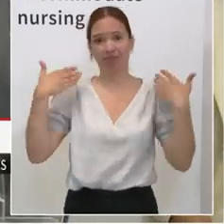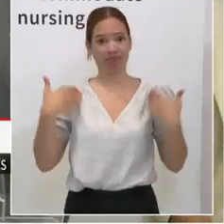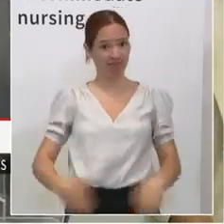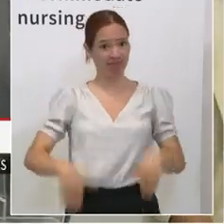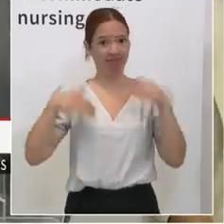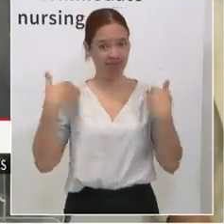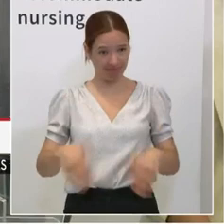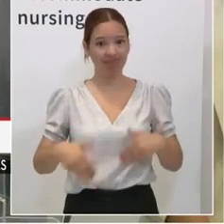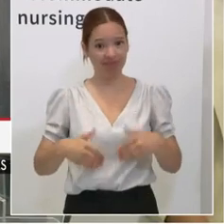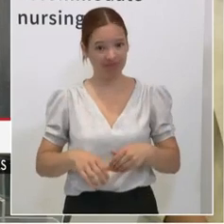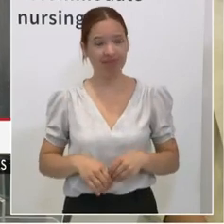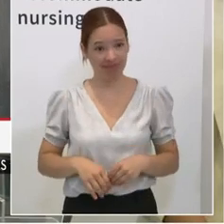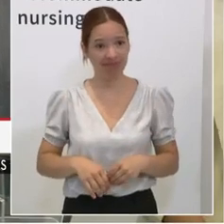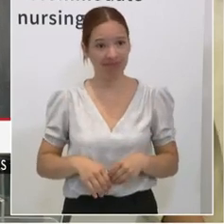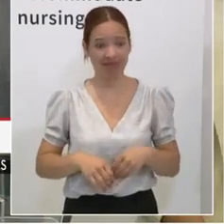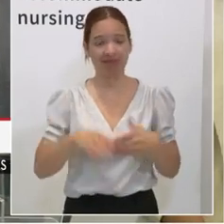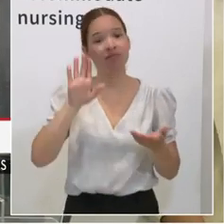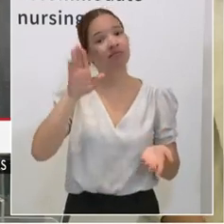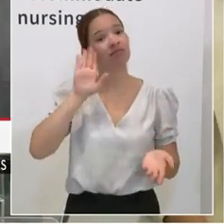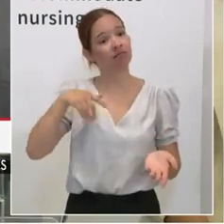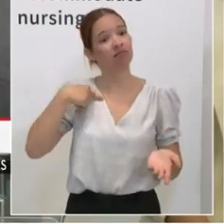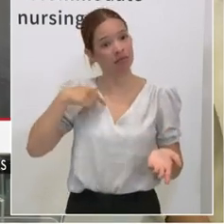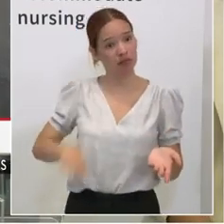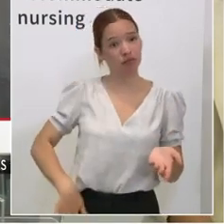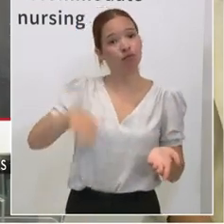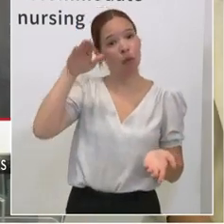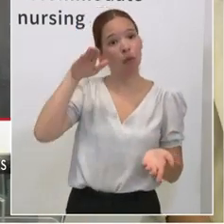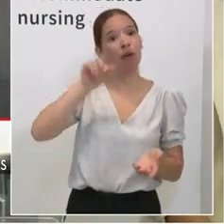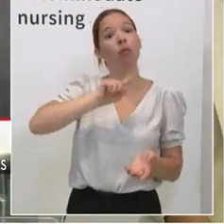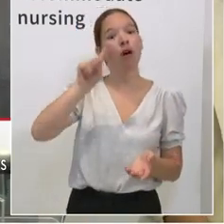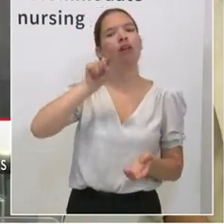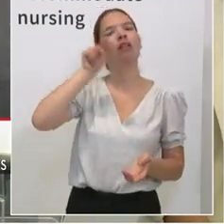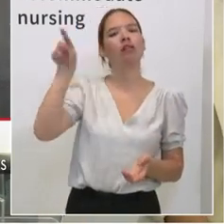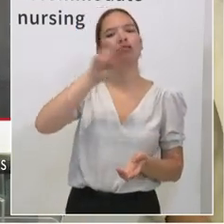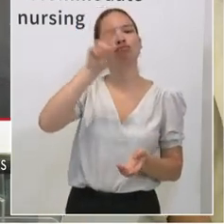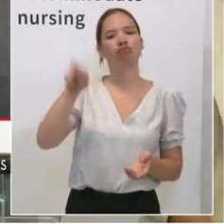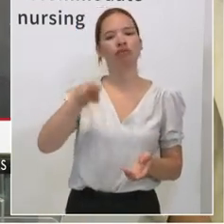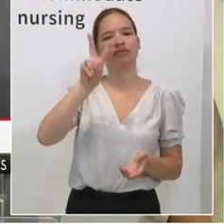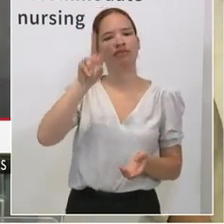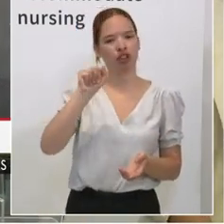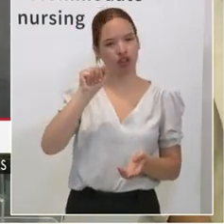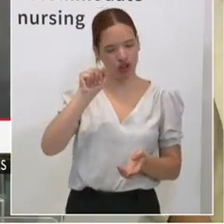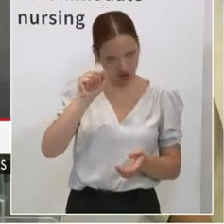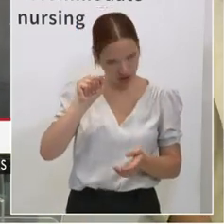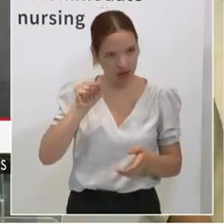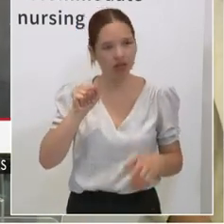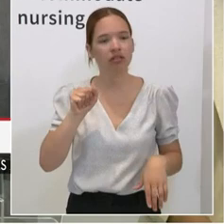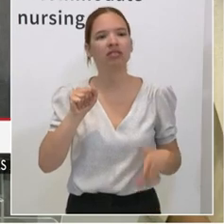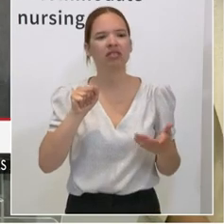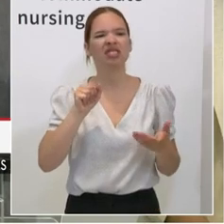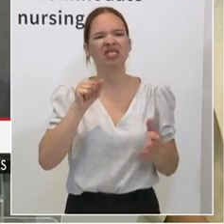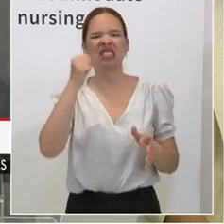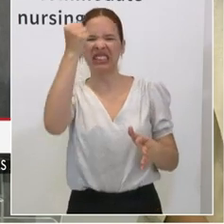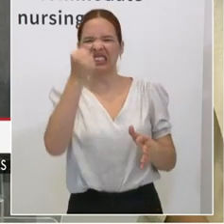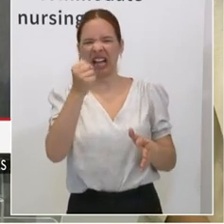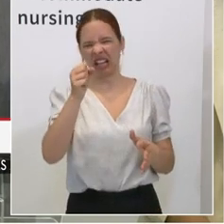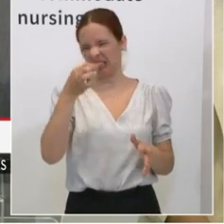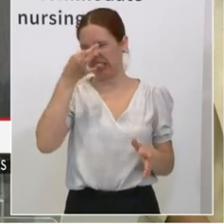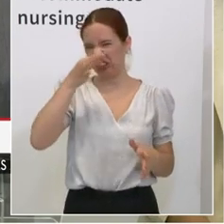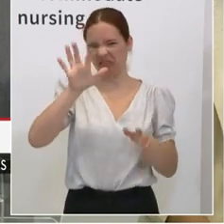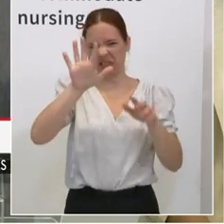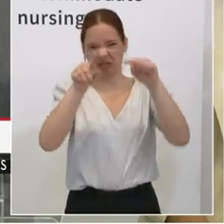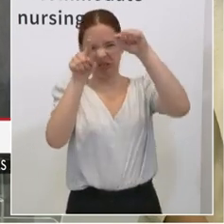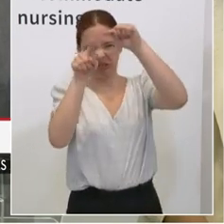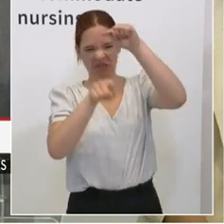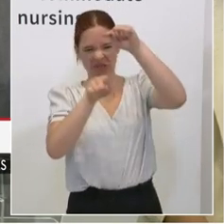I grew up in Richmond, Virginia, just south of here, and spent the better part of my professional career just north of